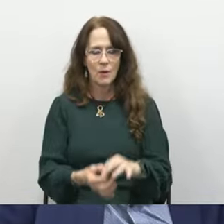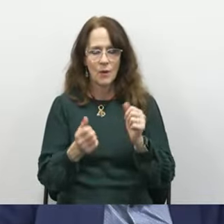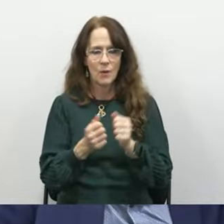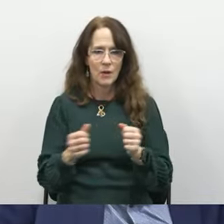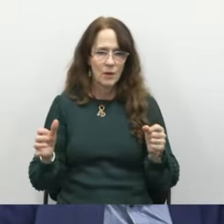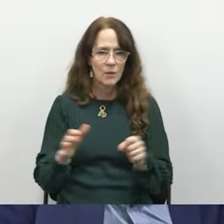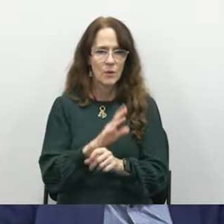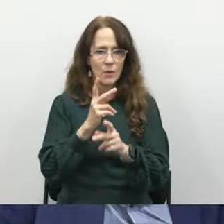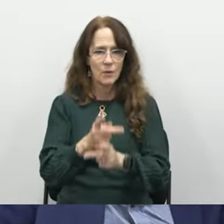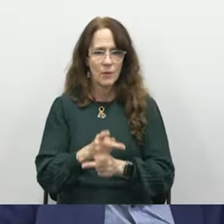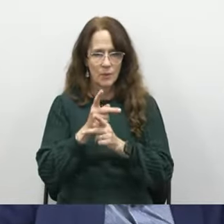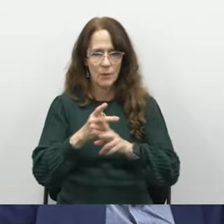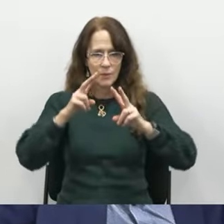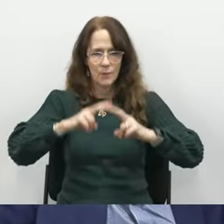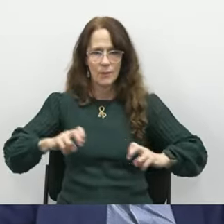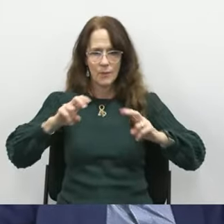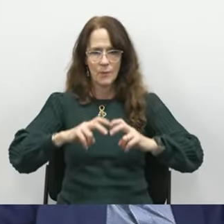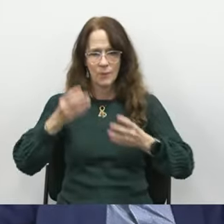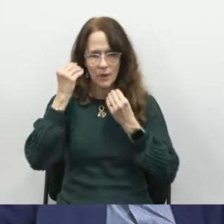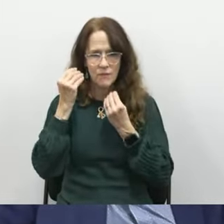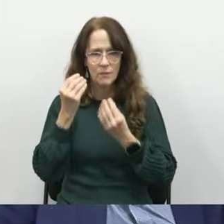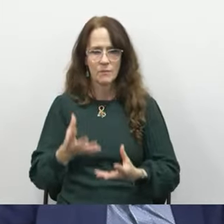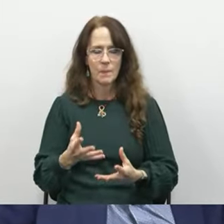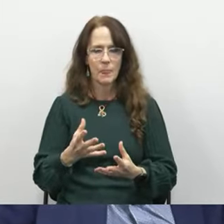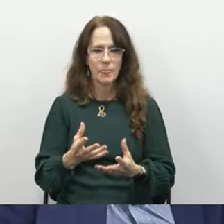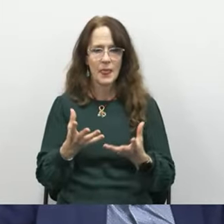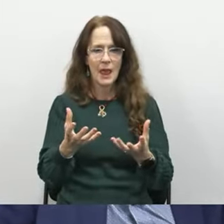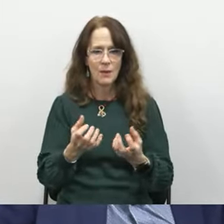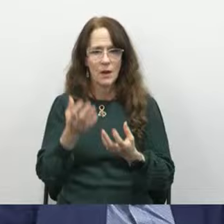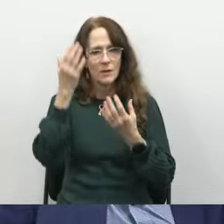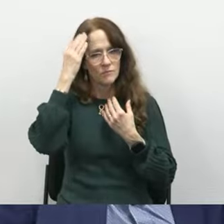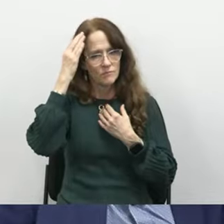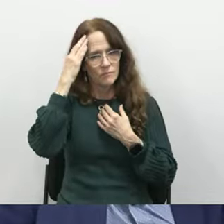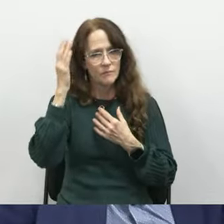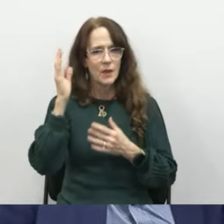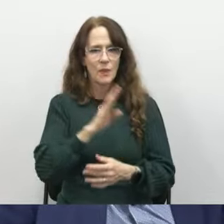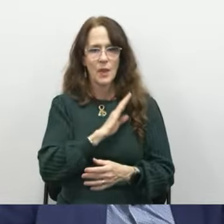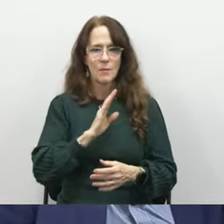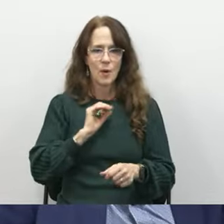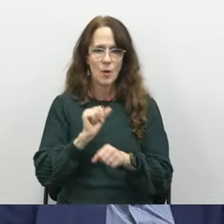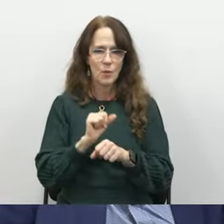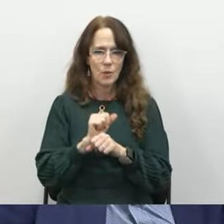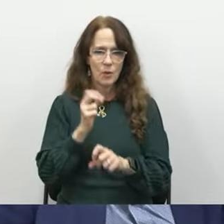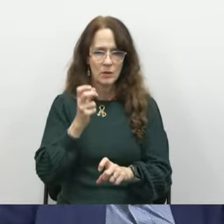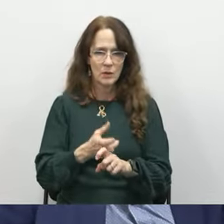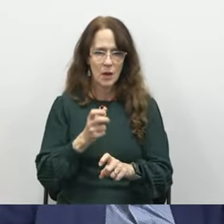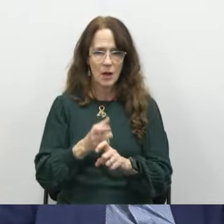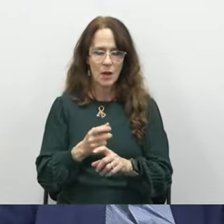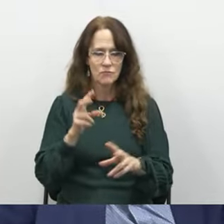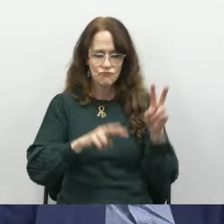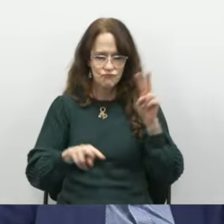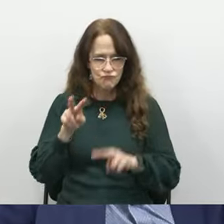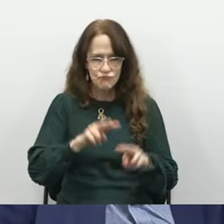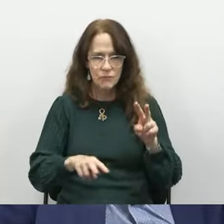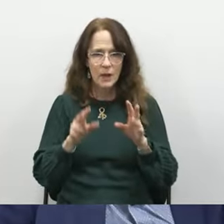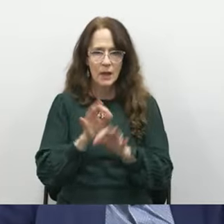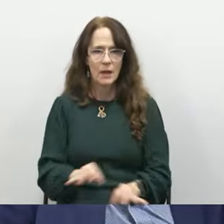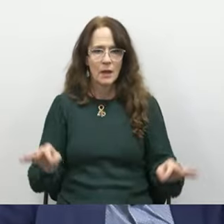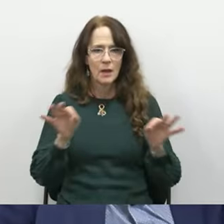and carefully examined information. I want to acknowledge that I know the board works very hard to review a